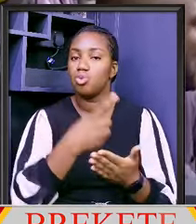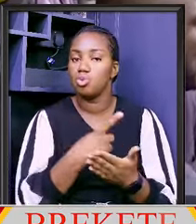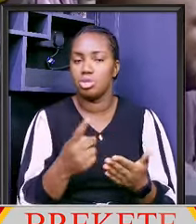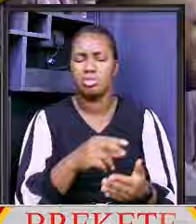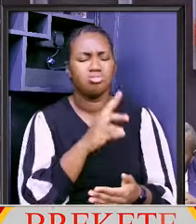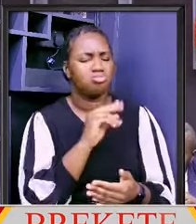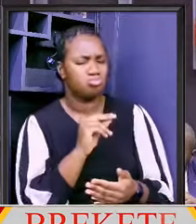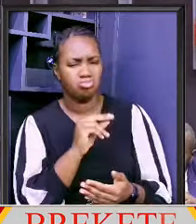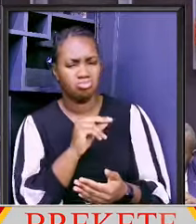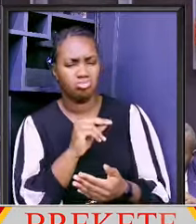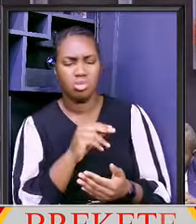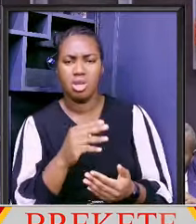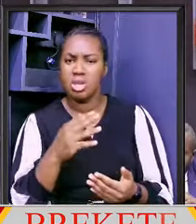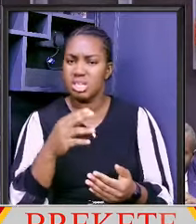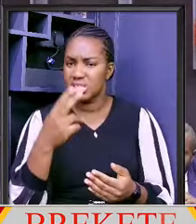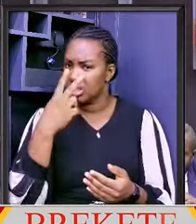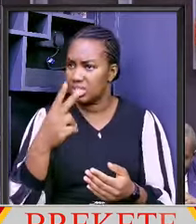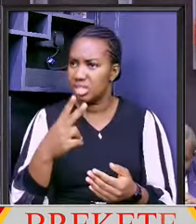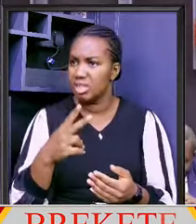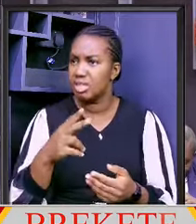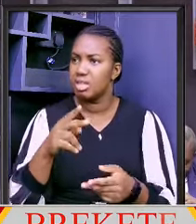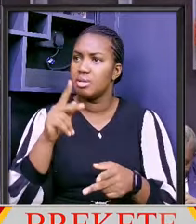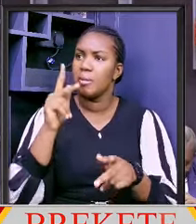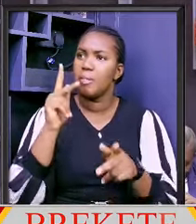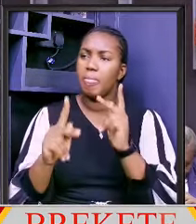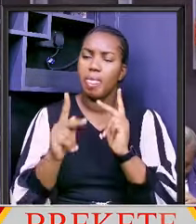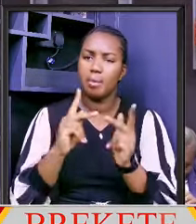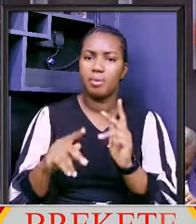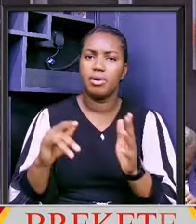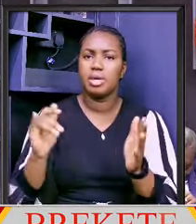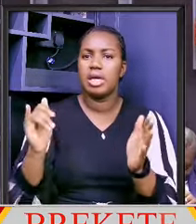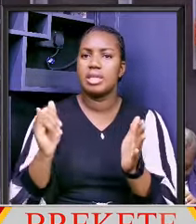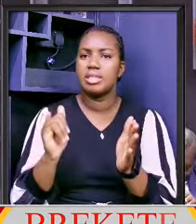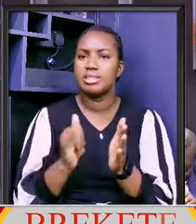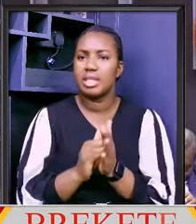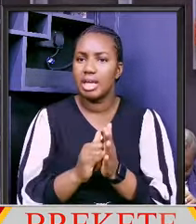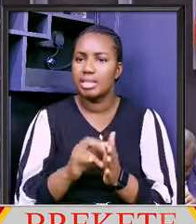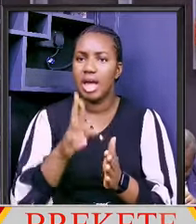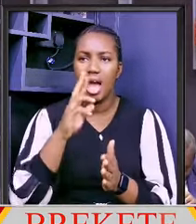will borrow money to come, and we won't borrow money to go back.